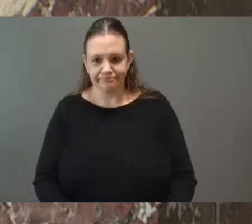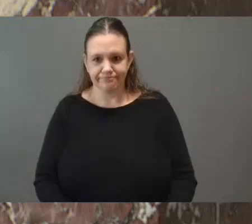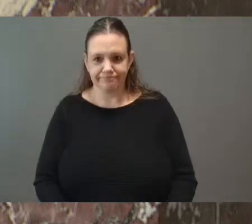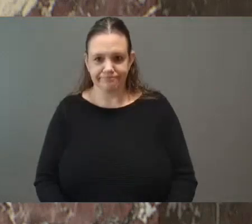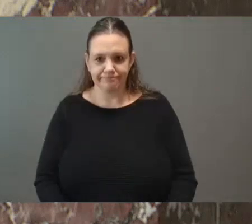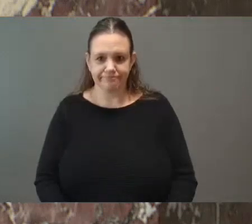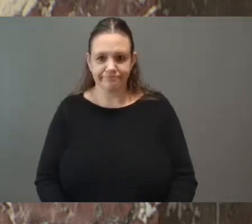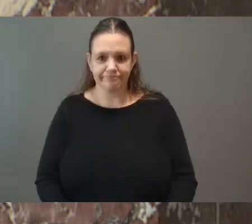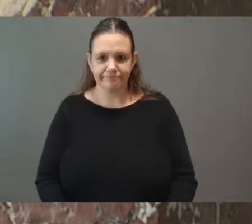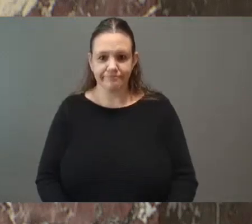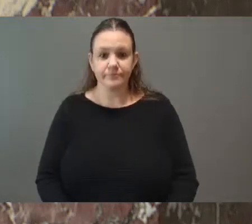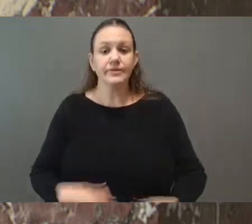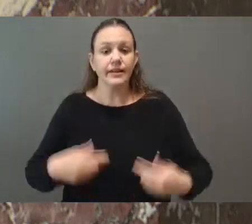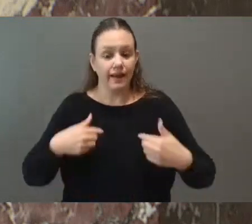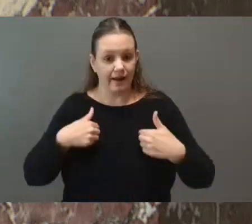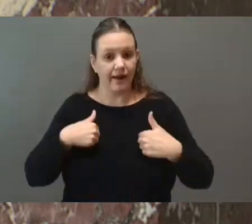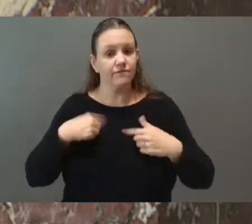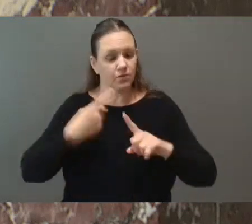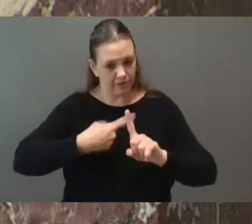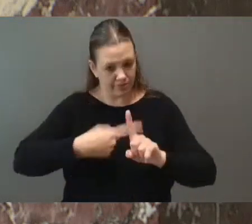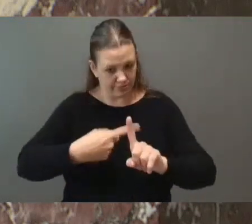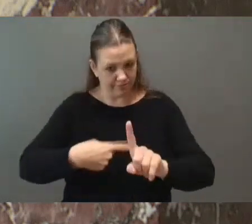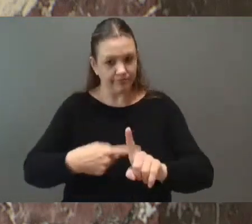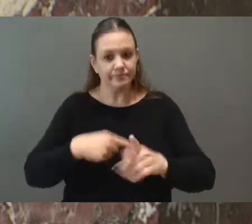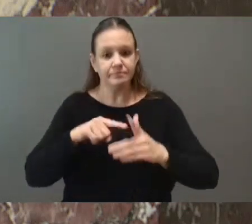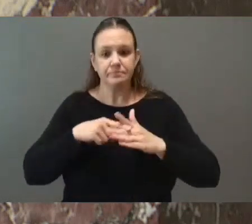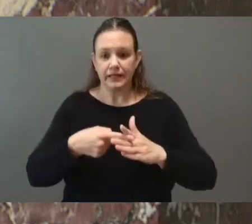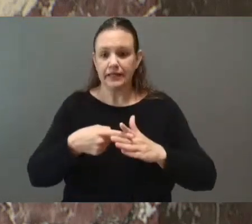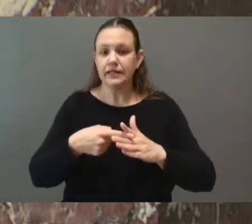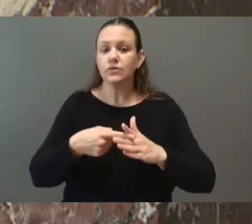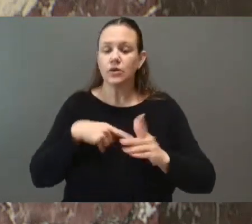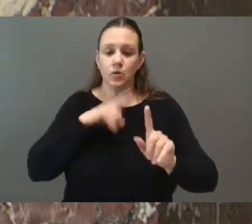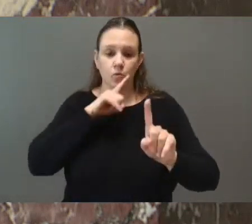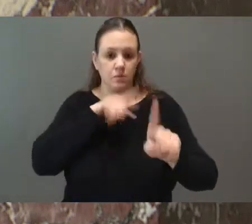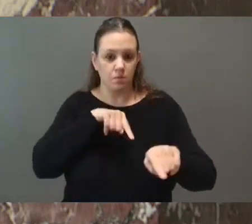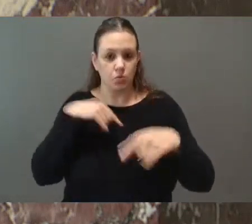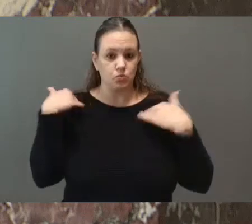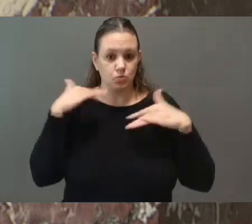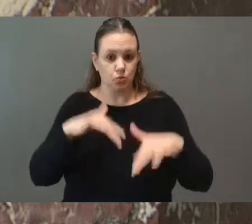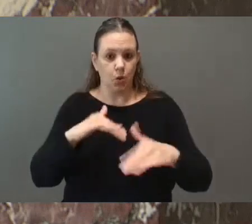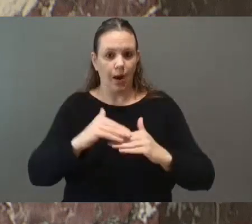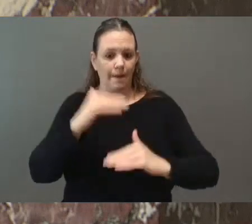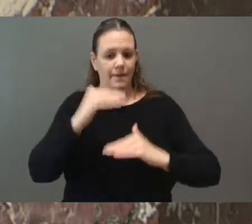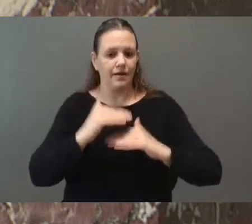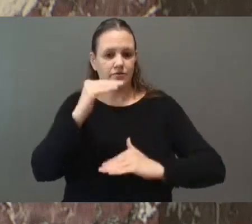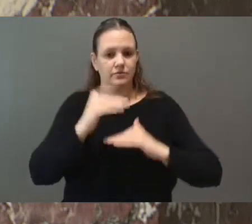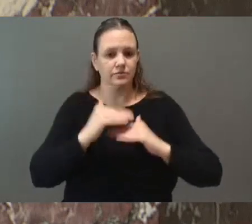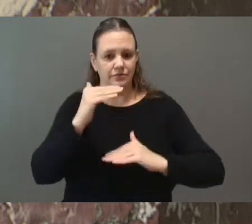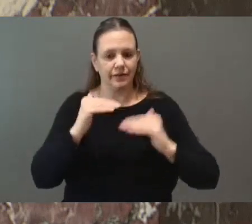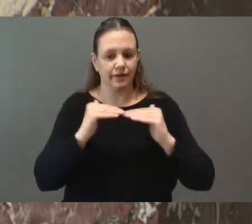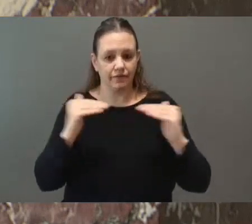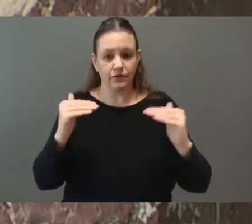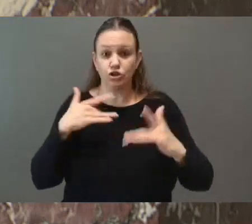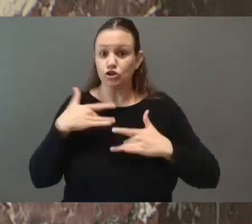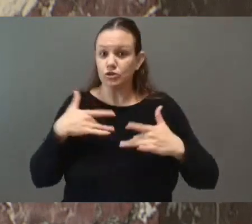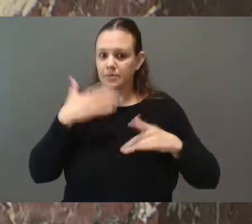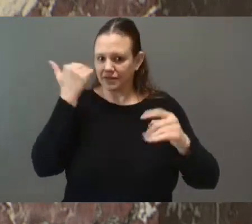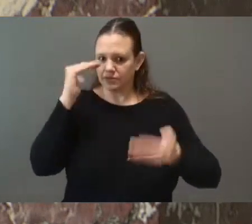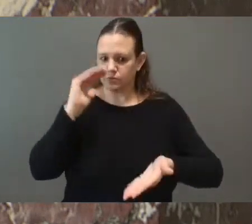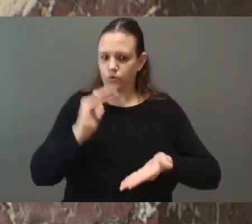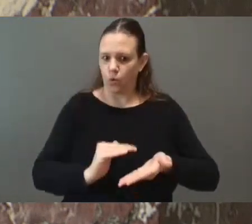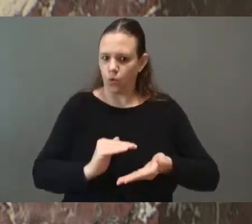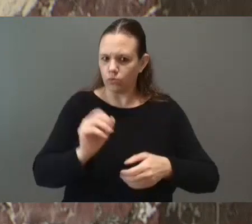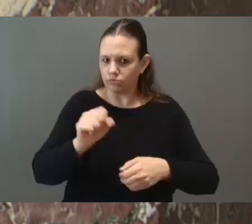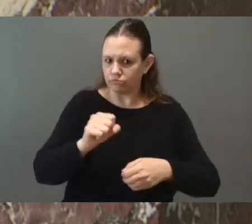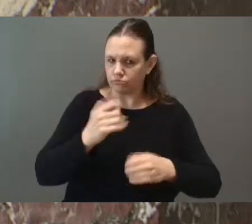snowpack levels in BC, and they've been raising serious concerns because they are sitting at historical lows. For For those that are aware of that concern, it's because that